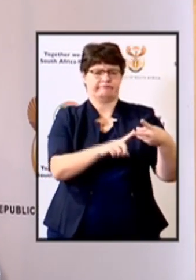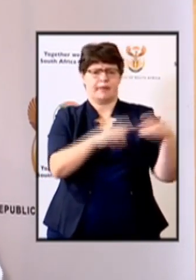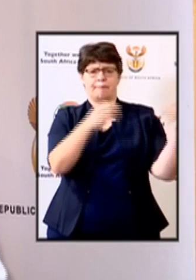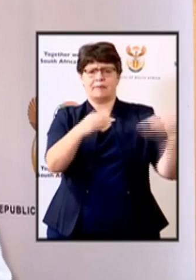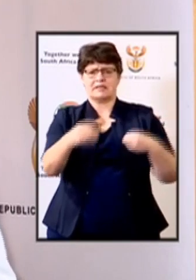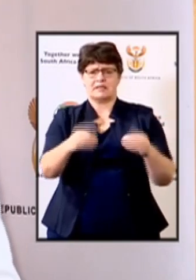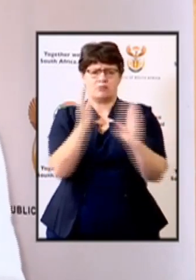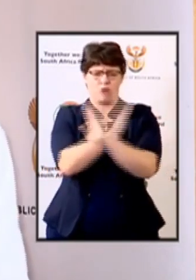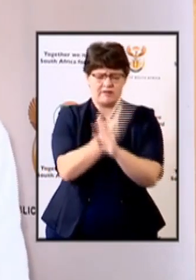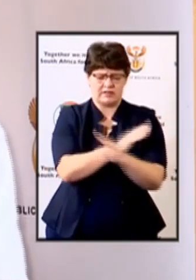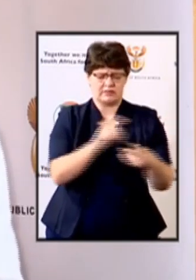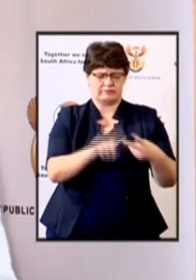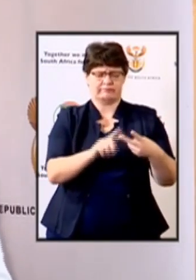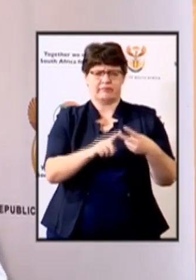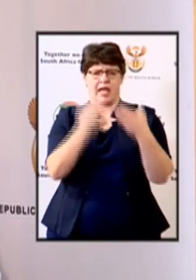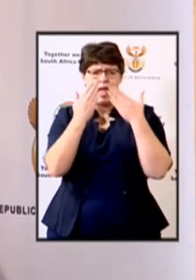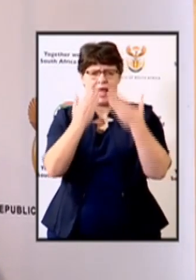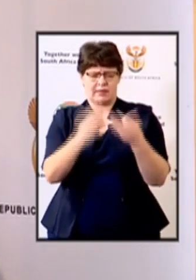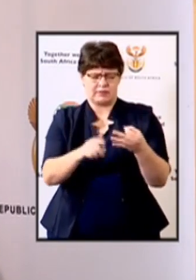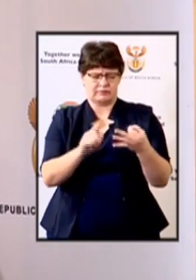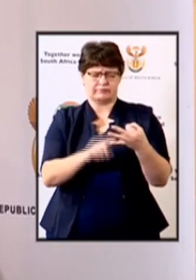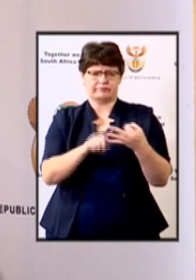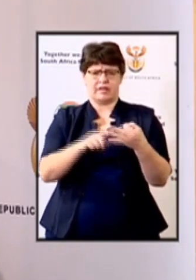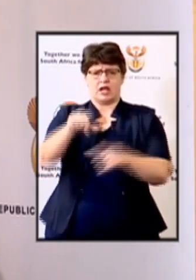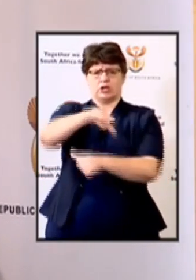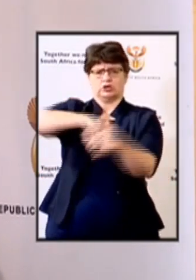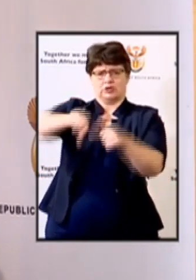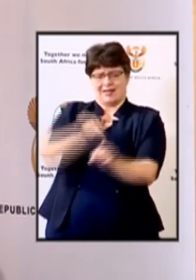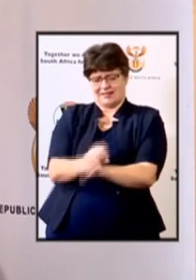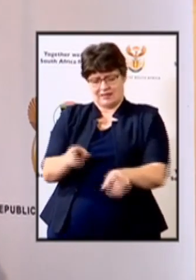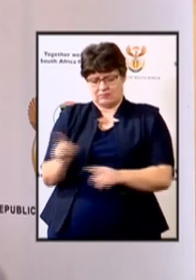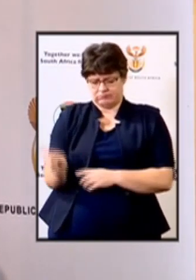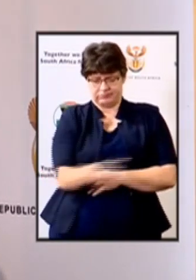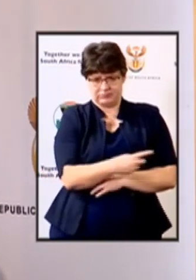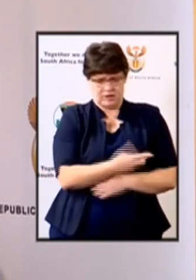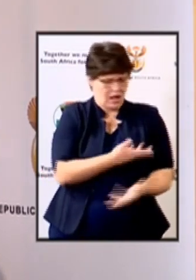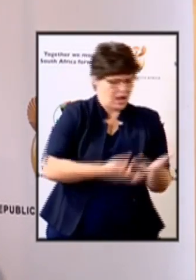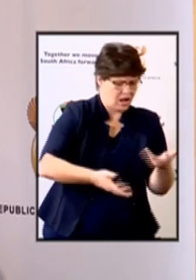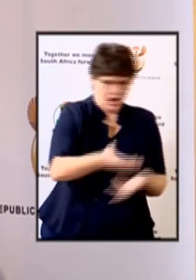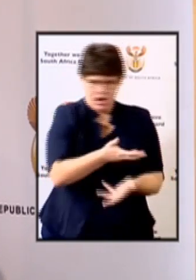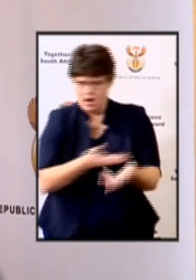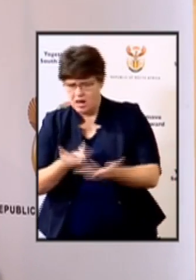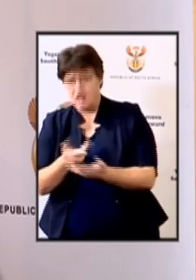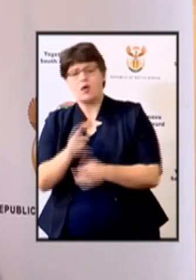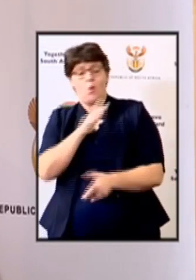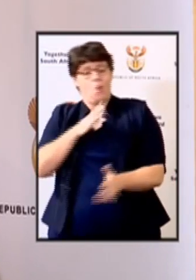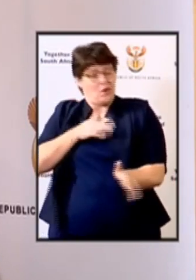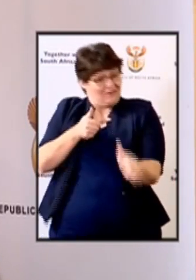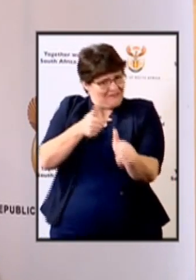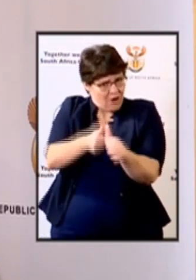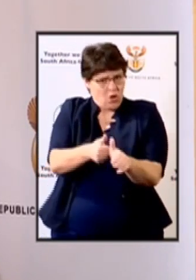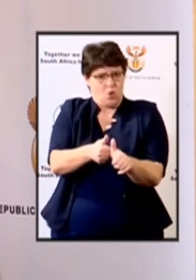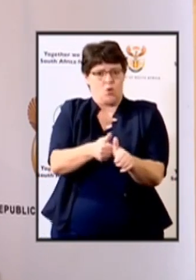society general, and all measures requiring the highest ethical standards.